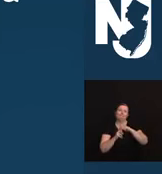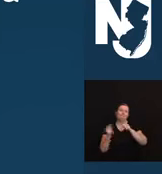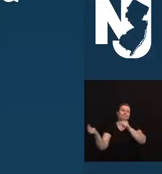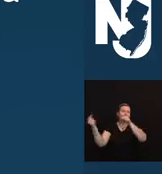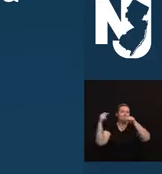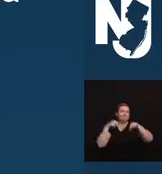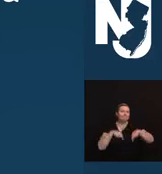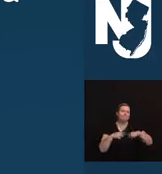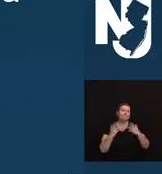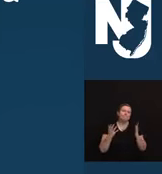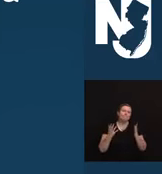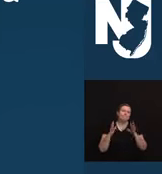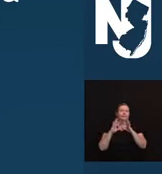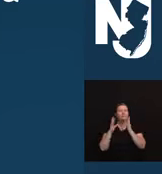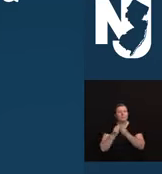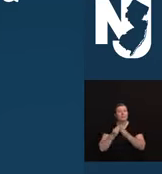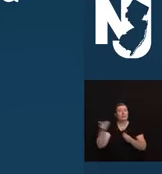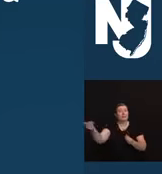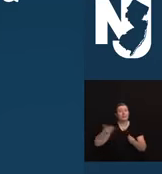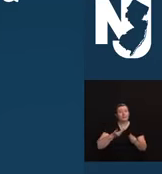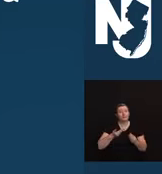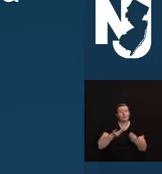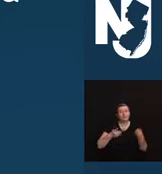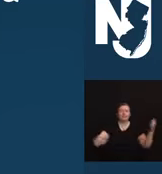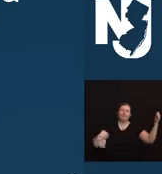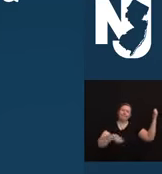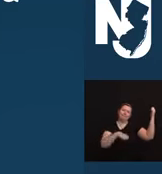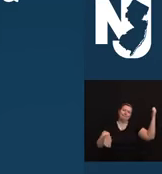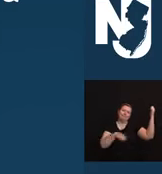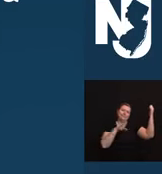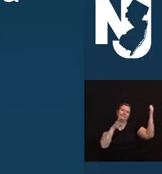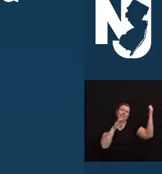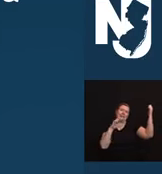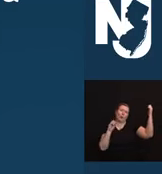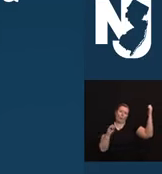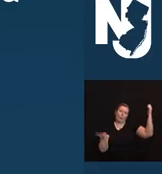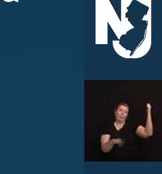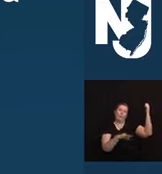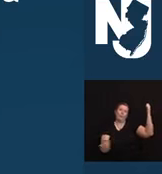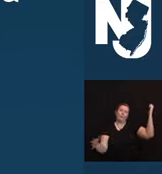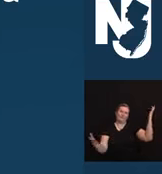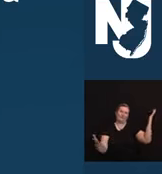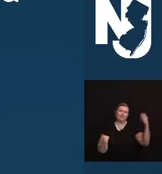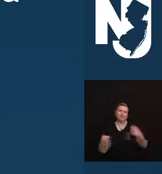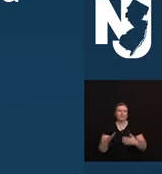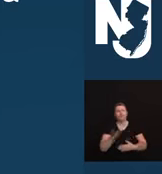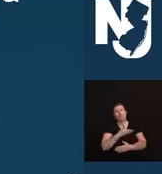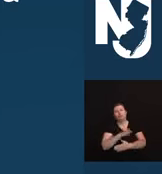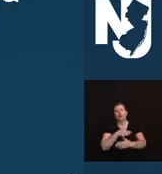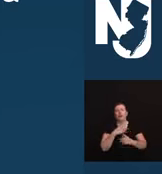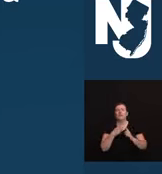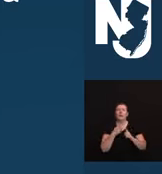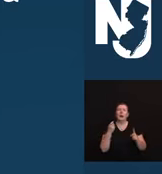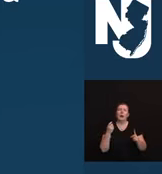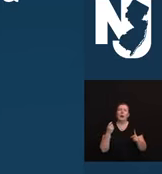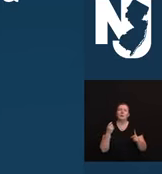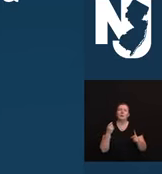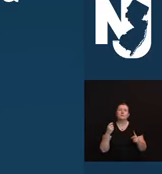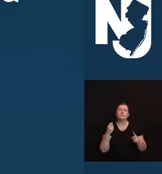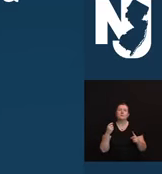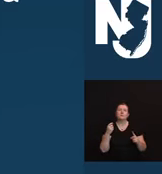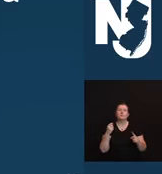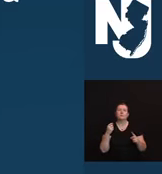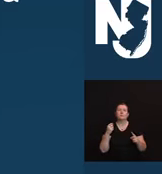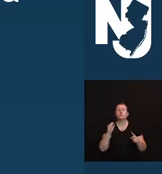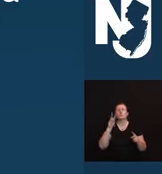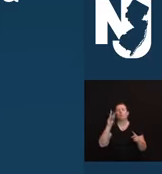cellist who played, among other songs, the theme from Swan Lake, which if you don't know that song, it'll bring tears to your eyes, even if